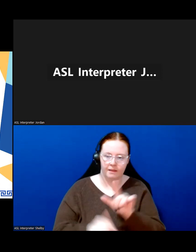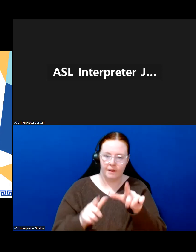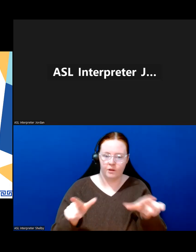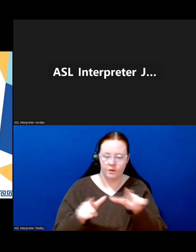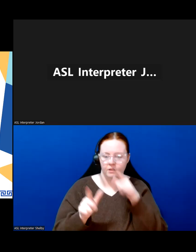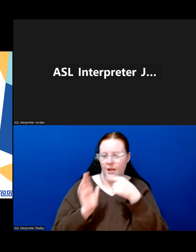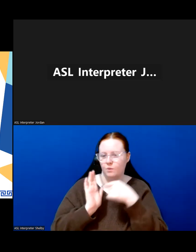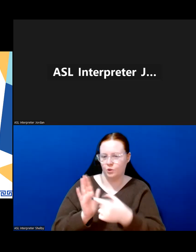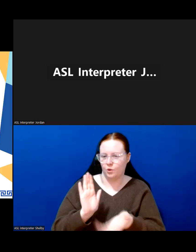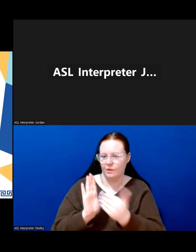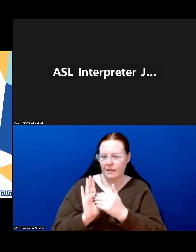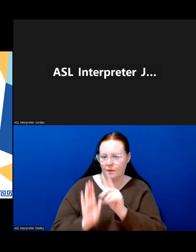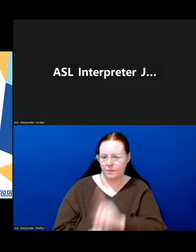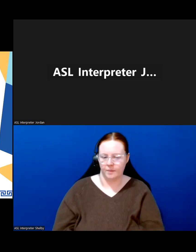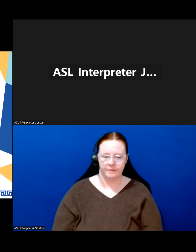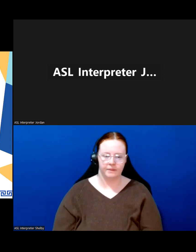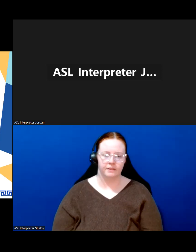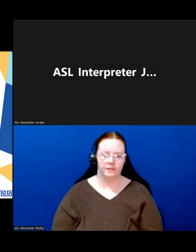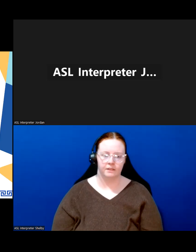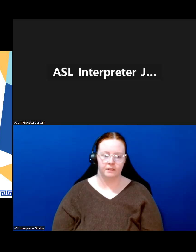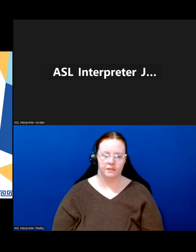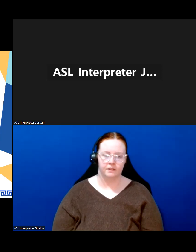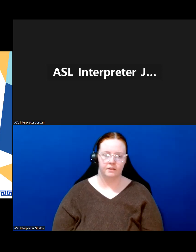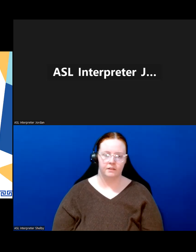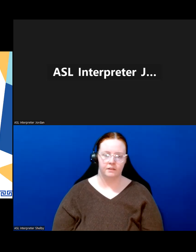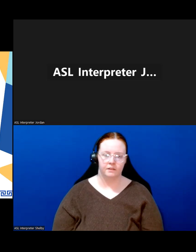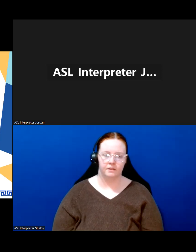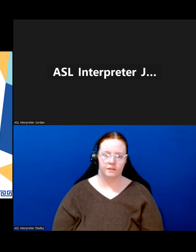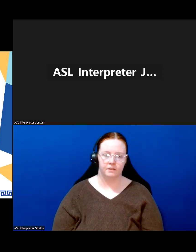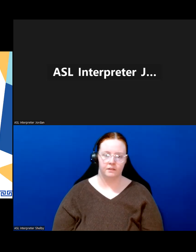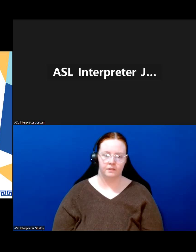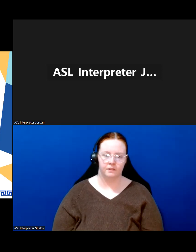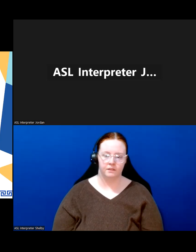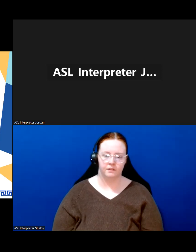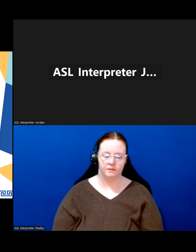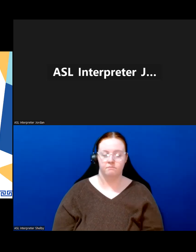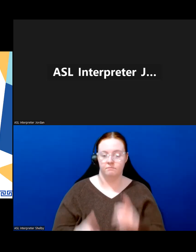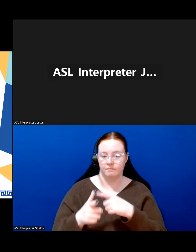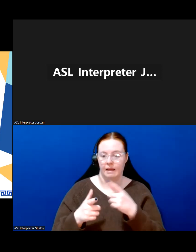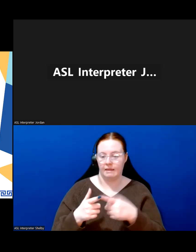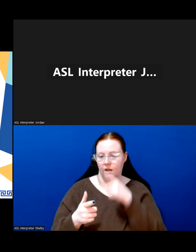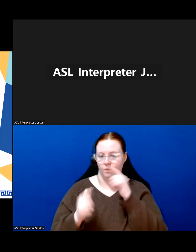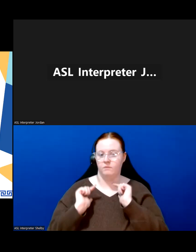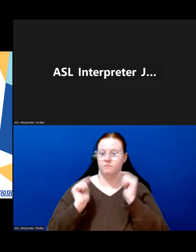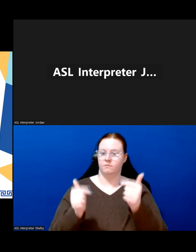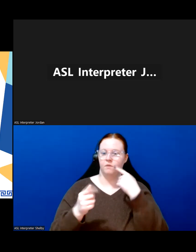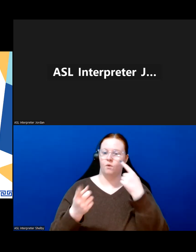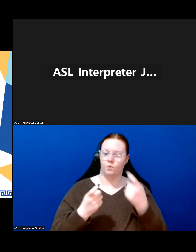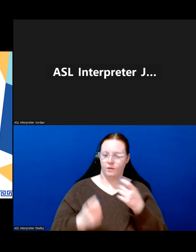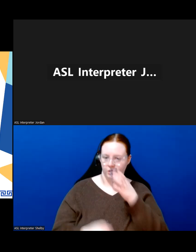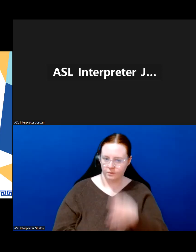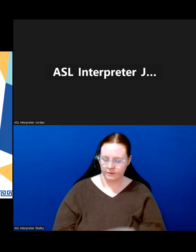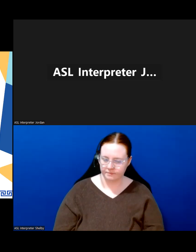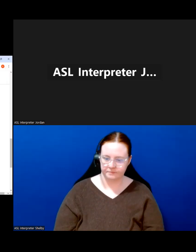that real quickly too, before I give it off to questions. So let's just change